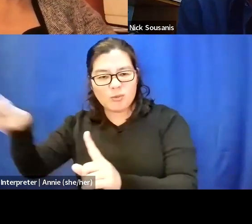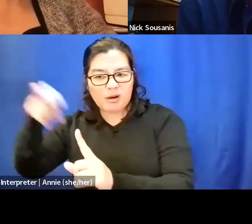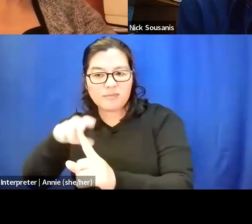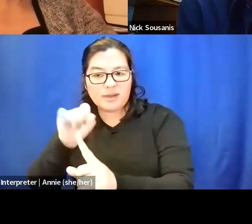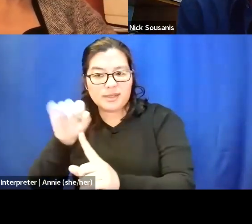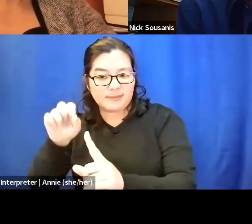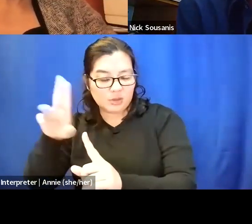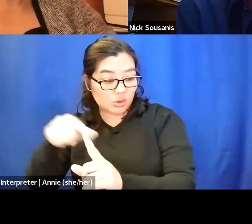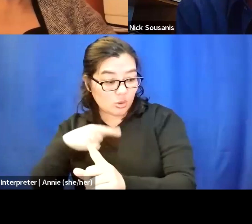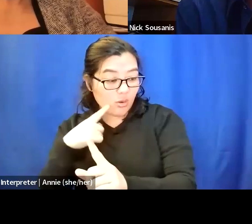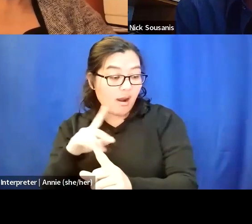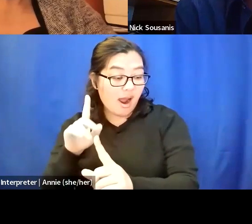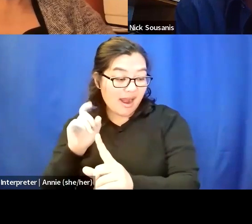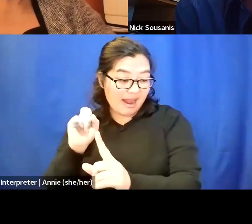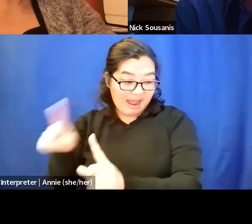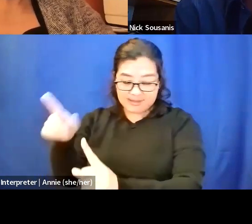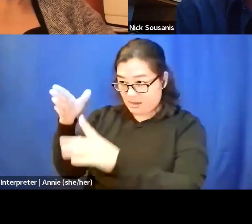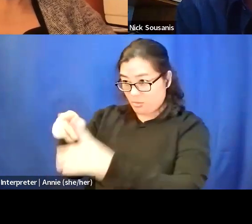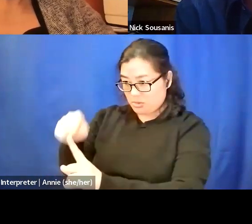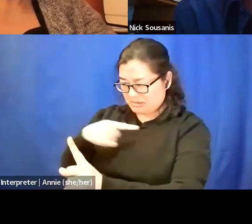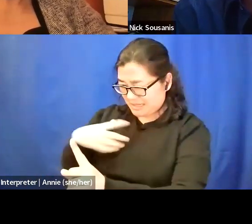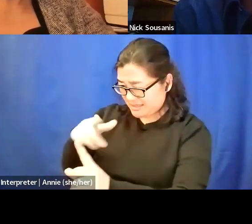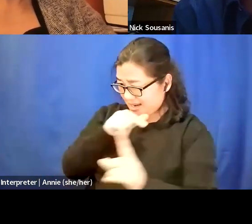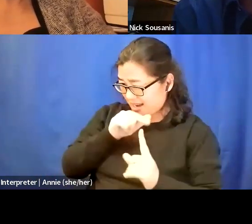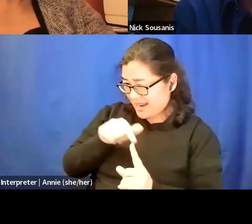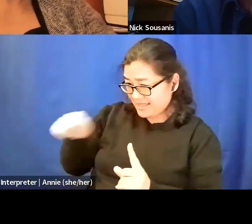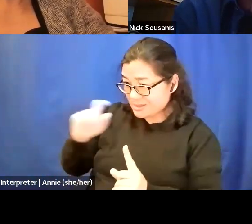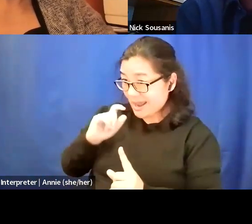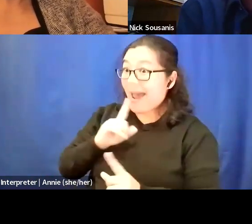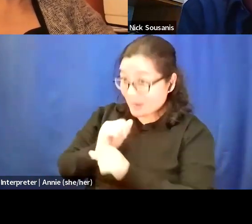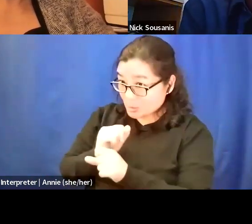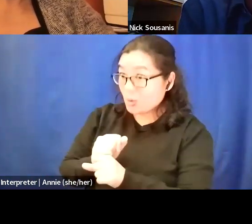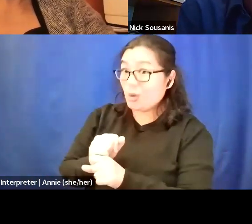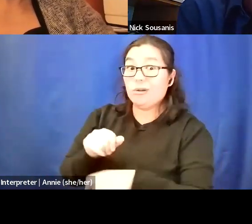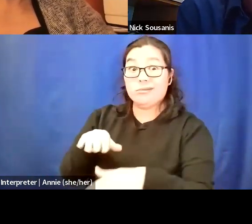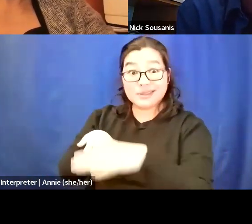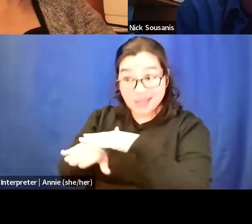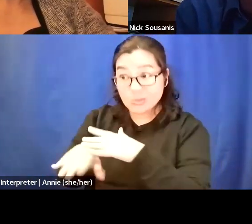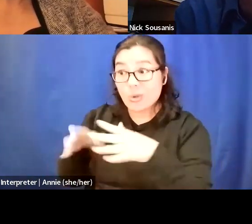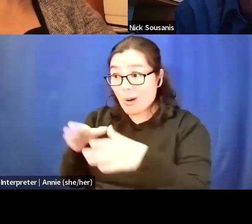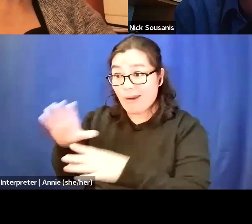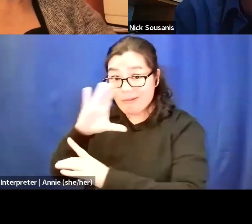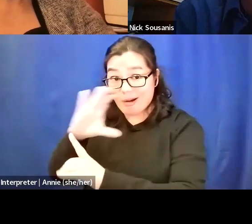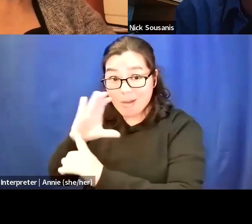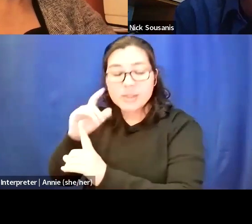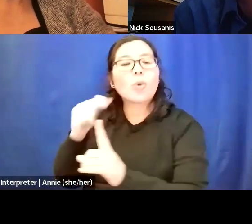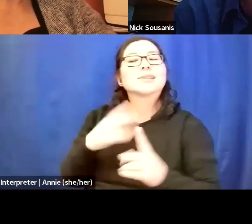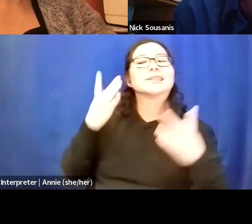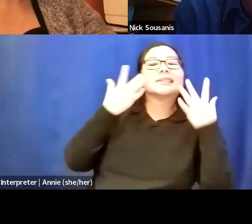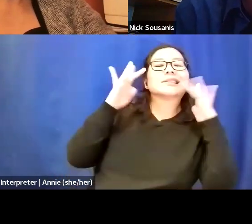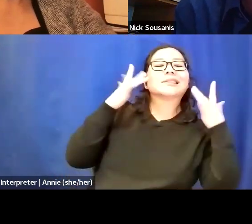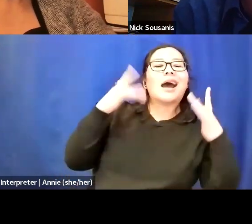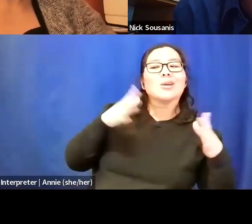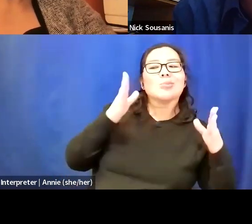for adapting comics, or is this a sighted person's idea of a cool thing? And Ting would give me good insights on that. And then we had a student